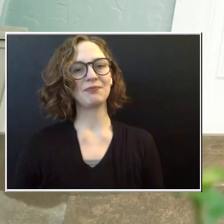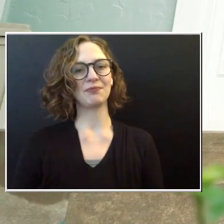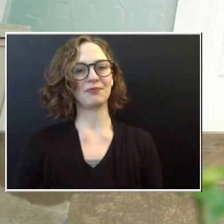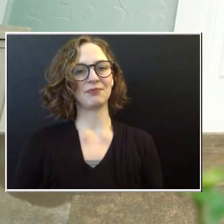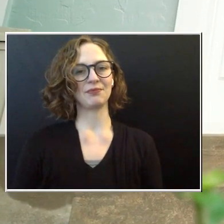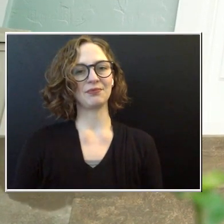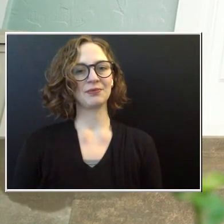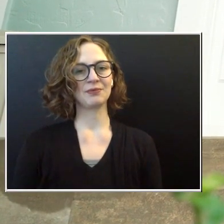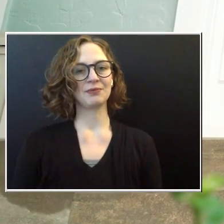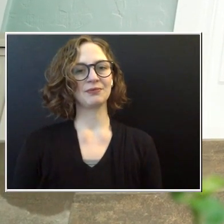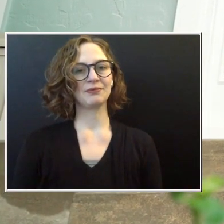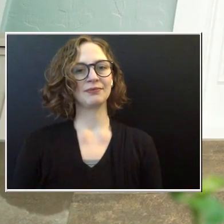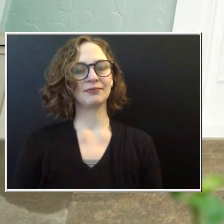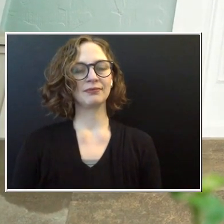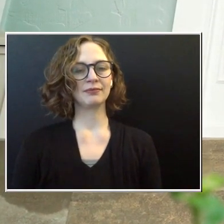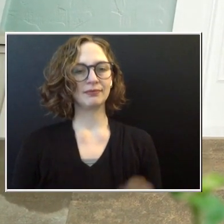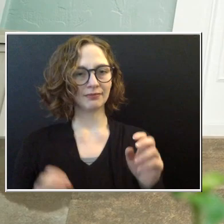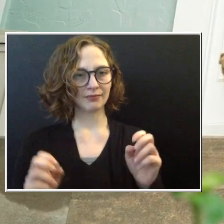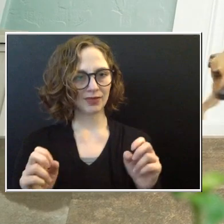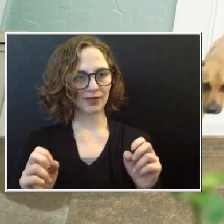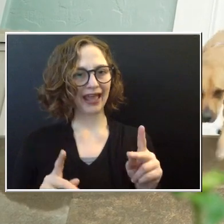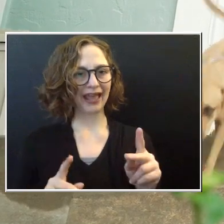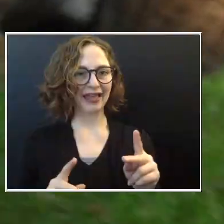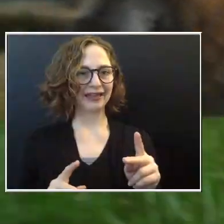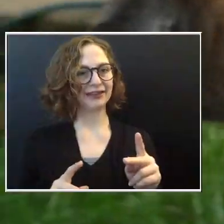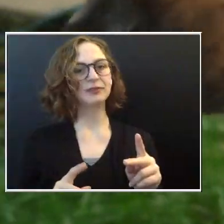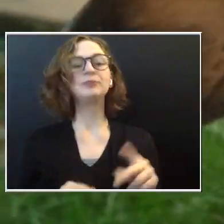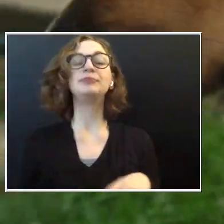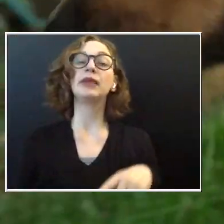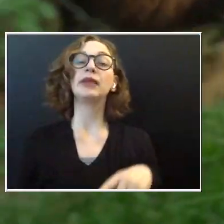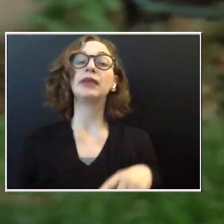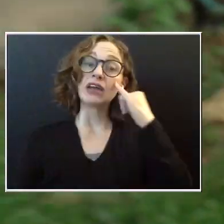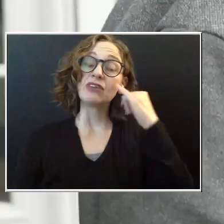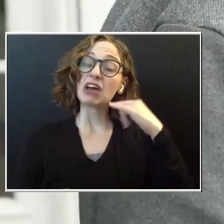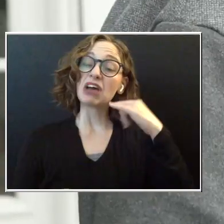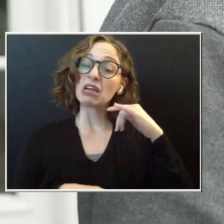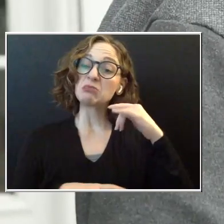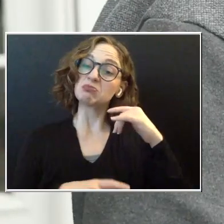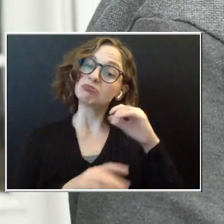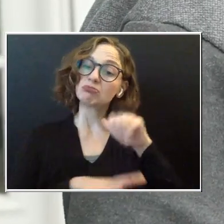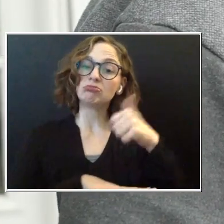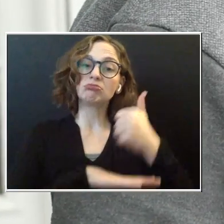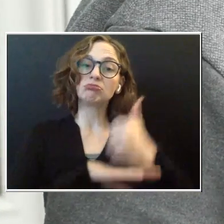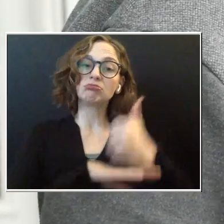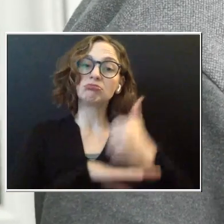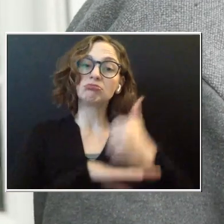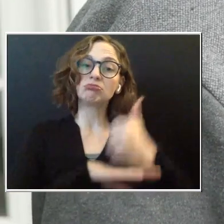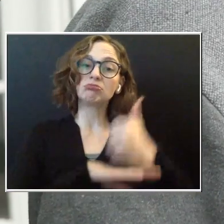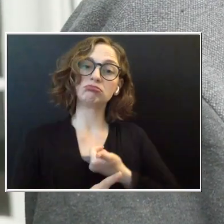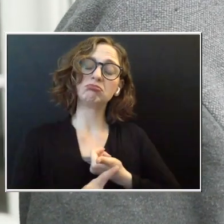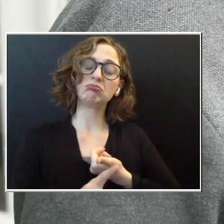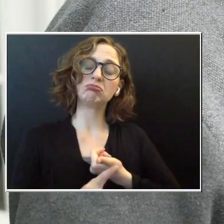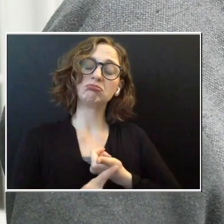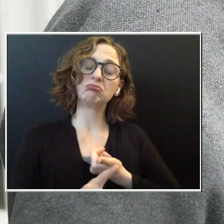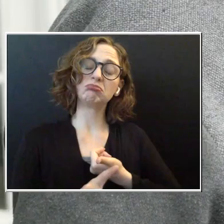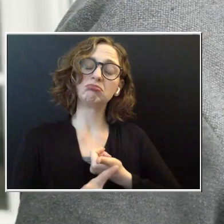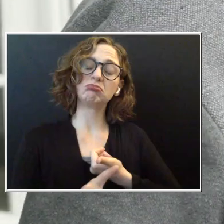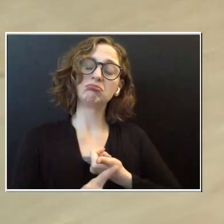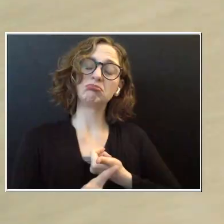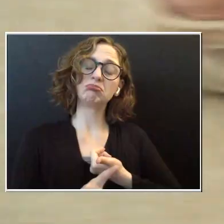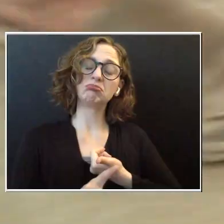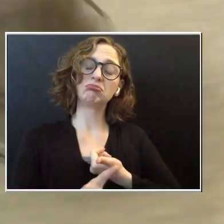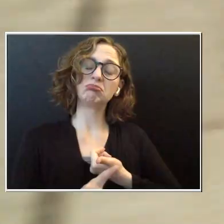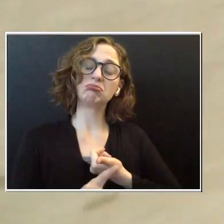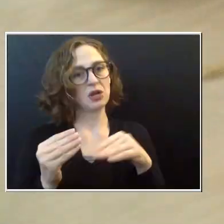Okay, let's go say hi, Fizz. If I set a goal for myself, it would be to live another 20 years. 63-year-old Gary